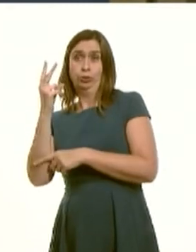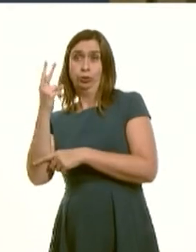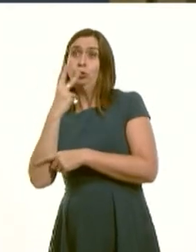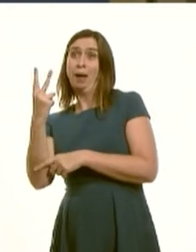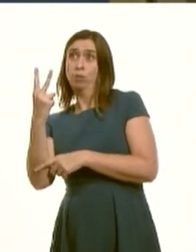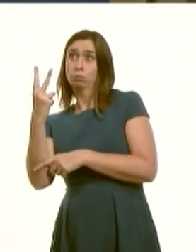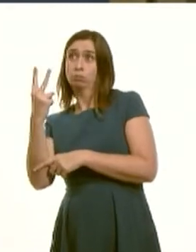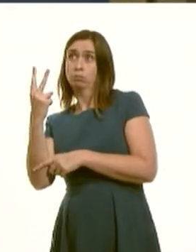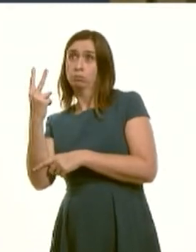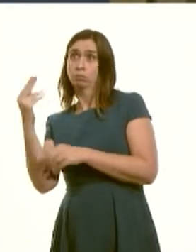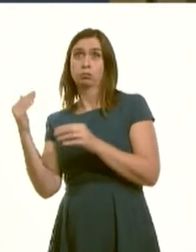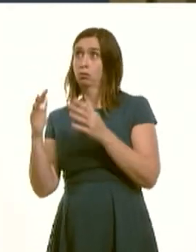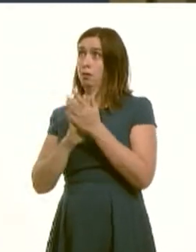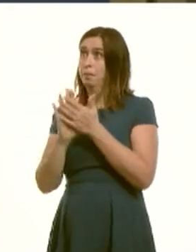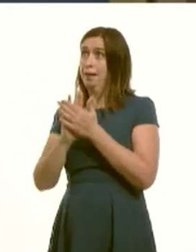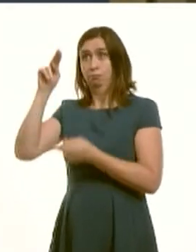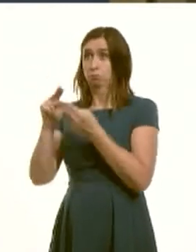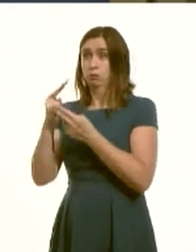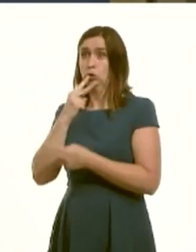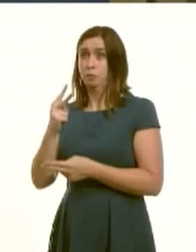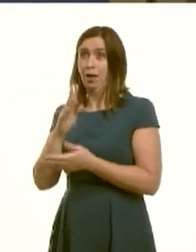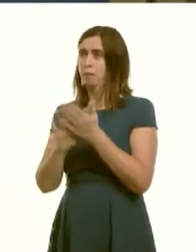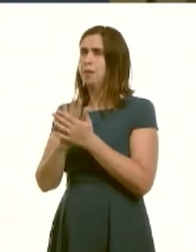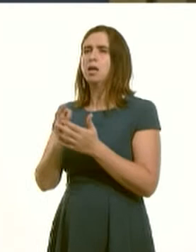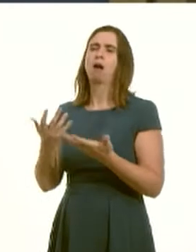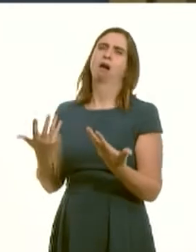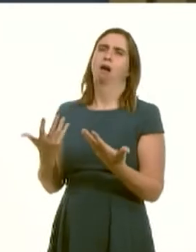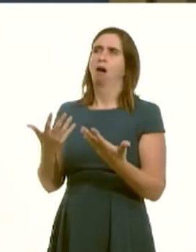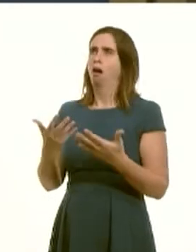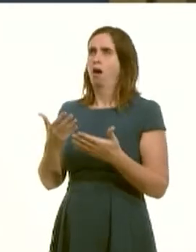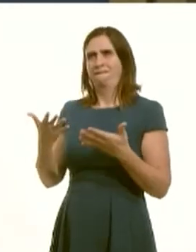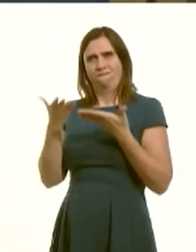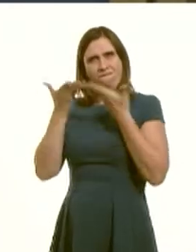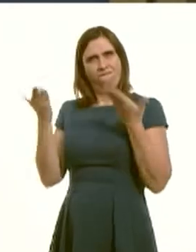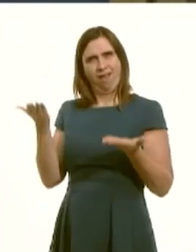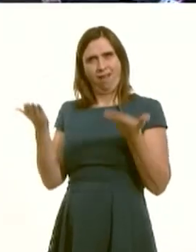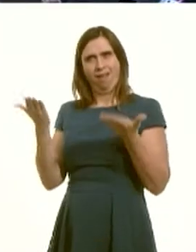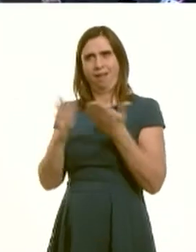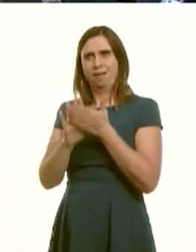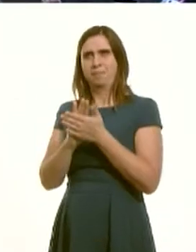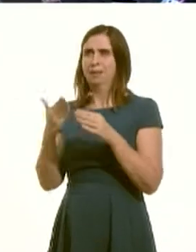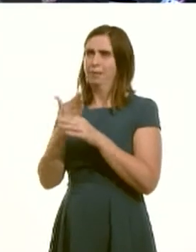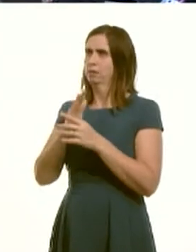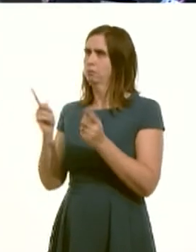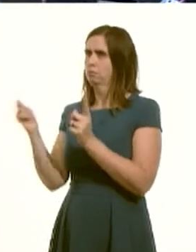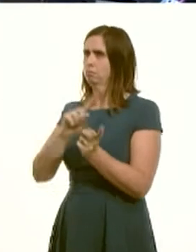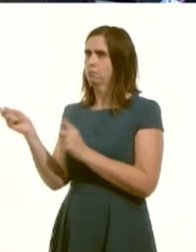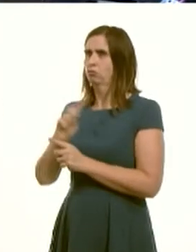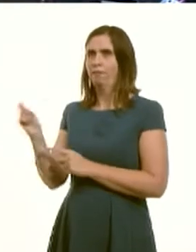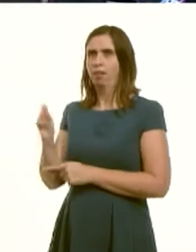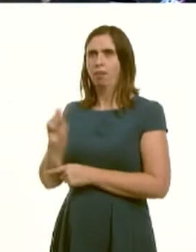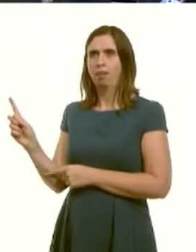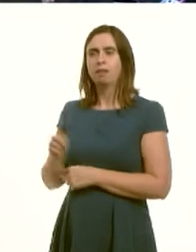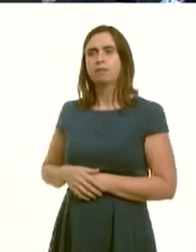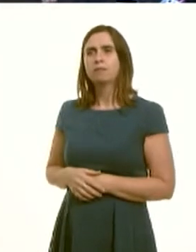vehicles, would be an important step towards levelling the playing field between businesses in Wales and the south west of England? Yes, I do, very much so. Indeed,